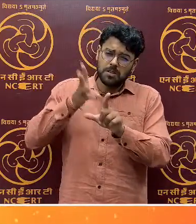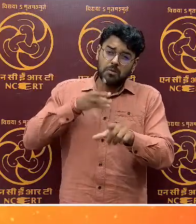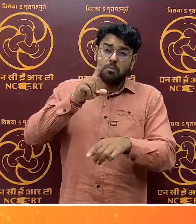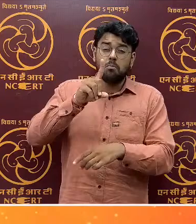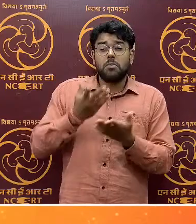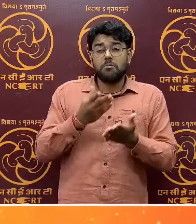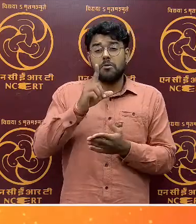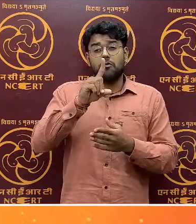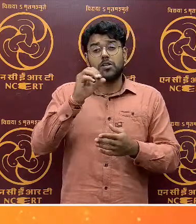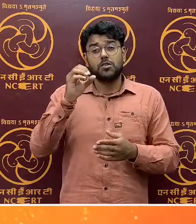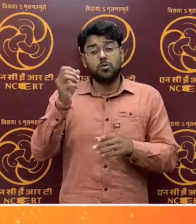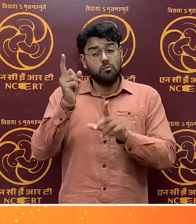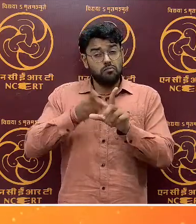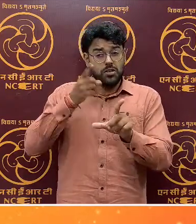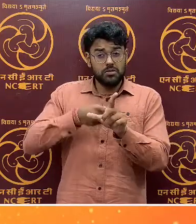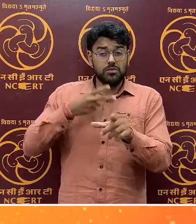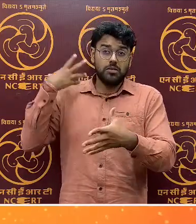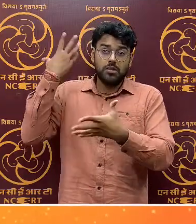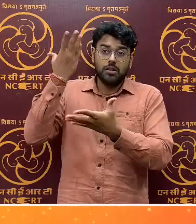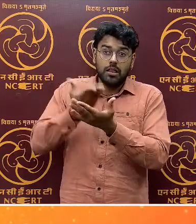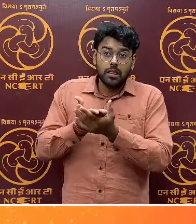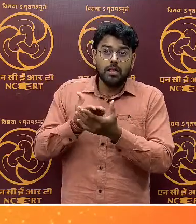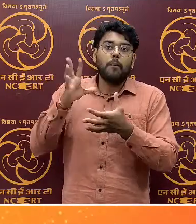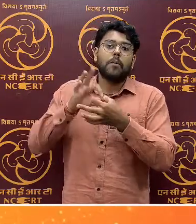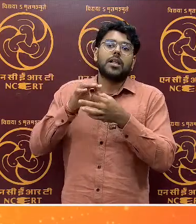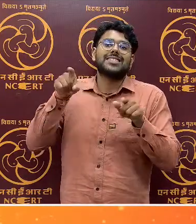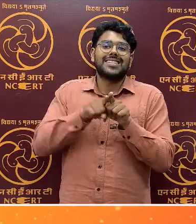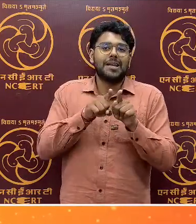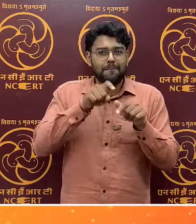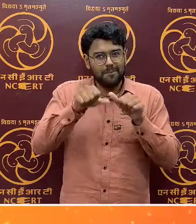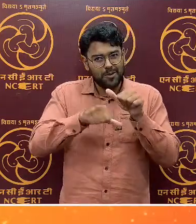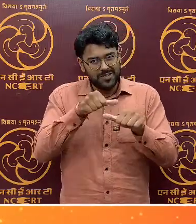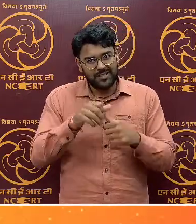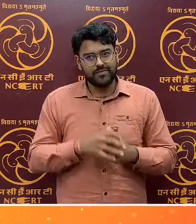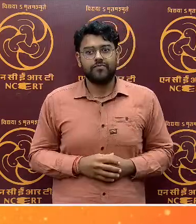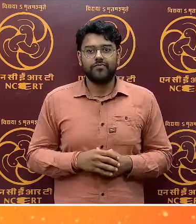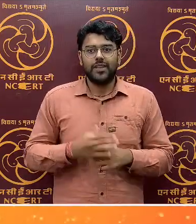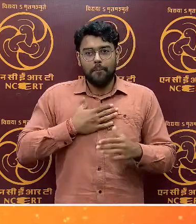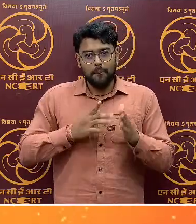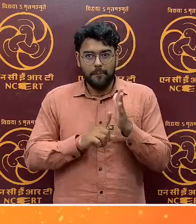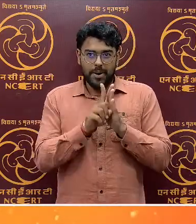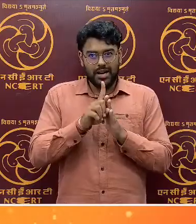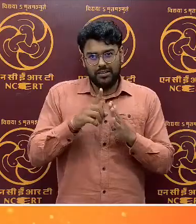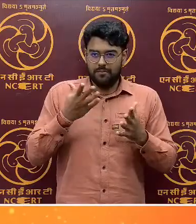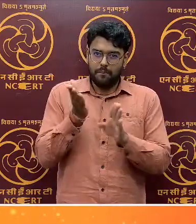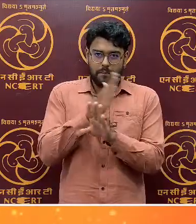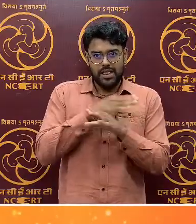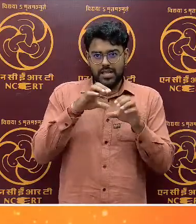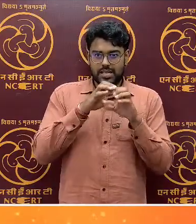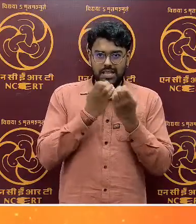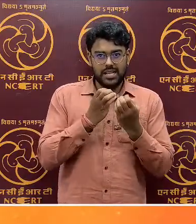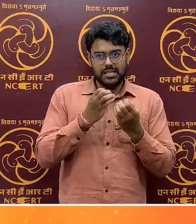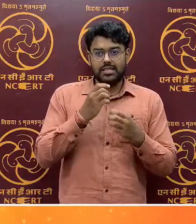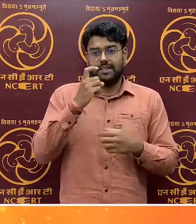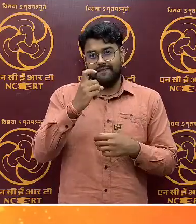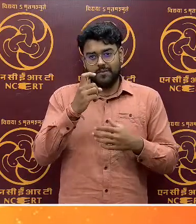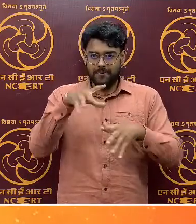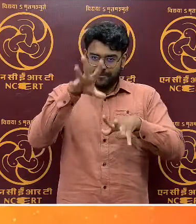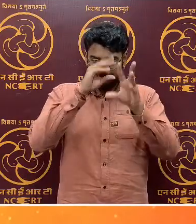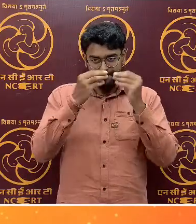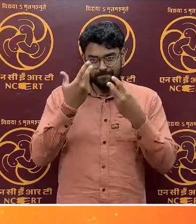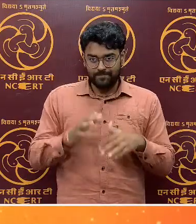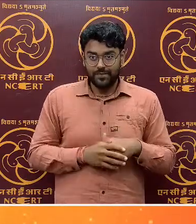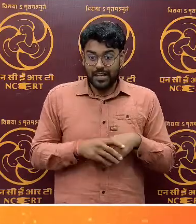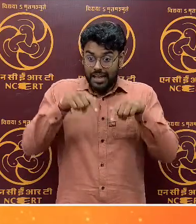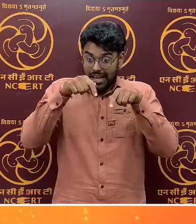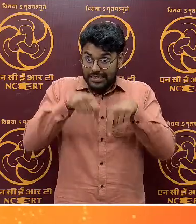of years, just because of the process of reproduction. So that is happening in plants that we have already studied in grade 7. So today we'll